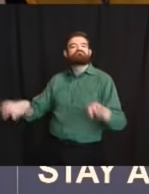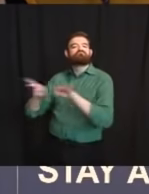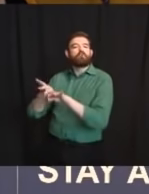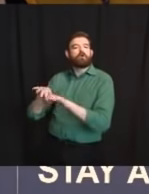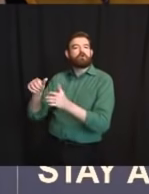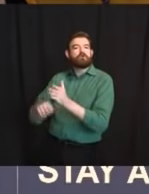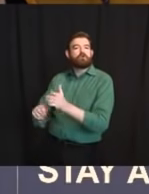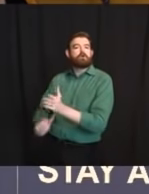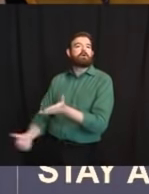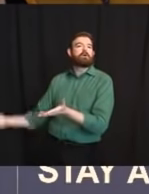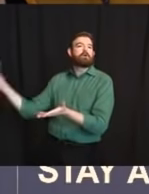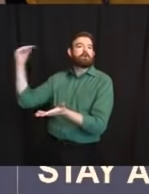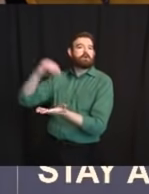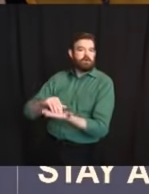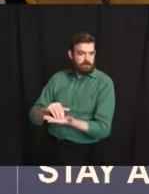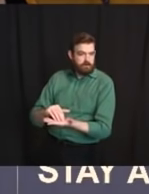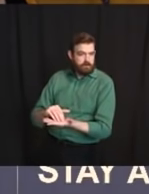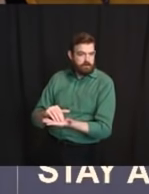be paramount.